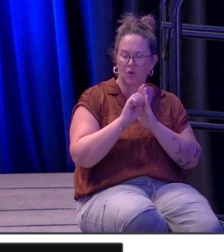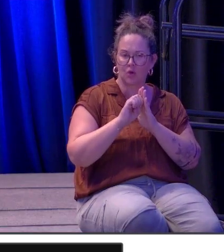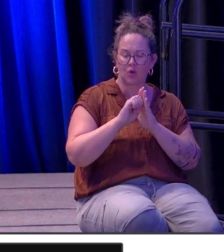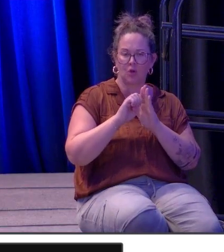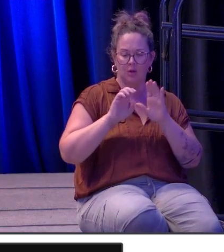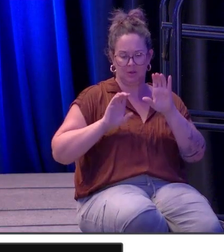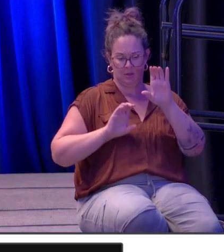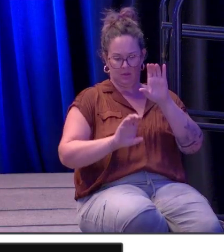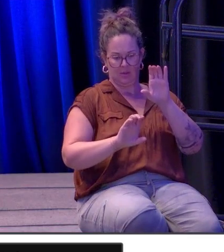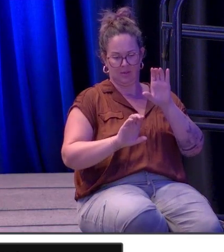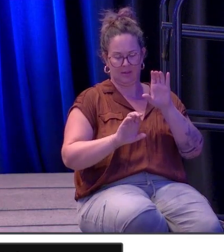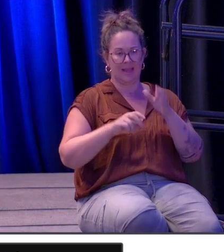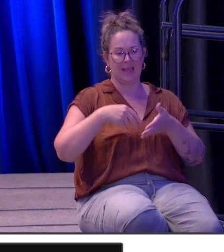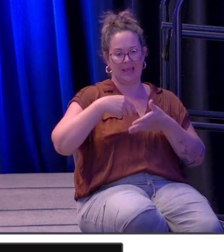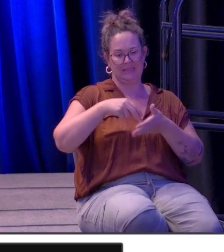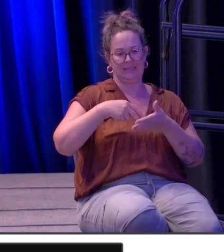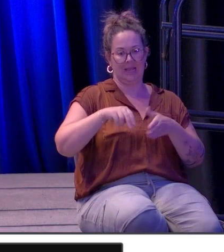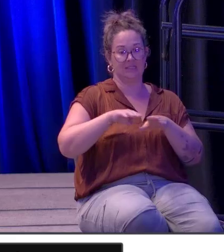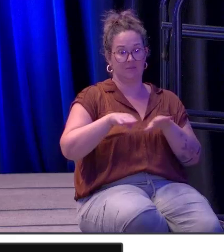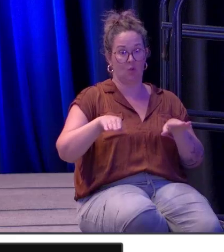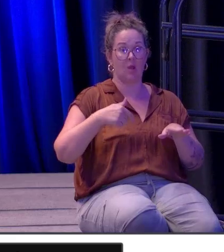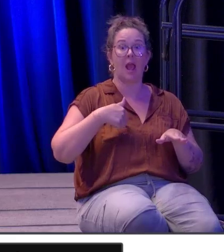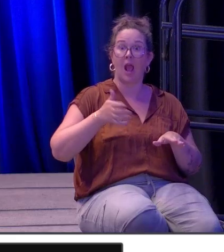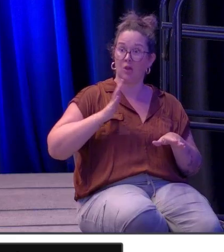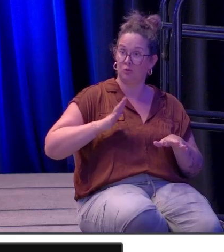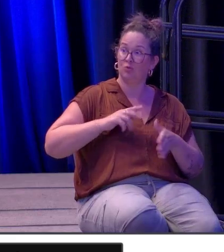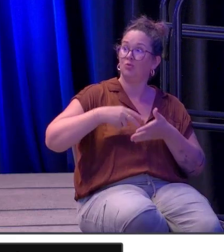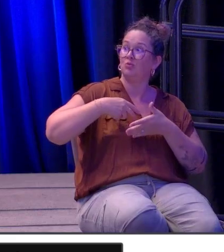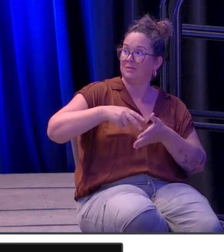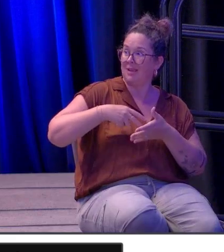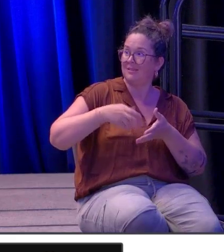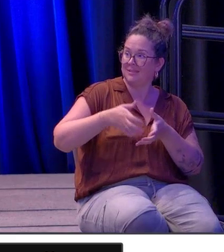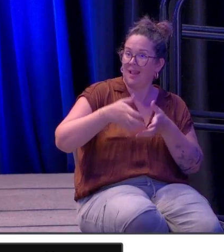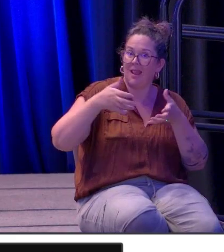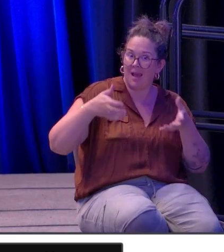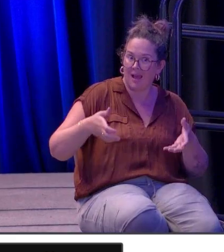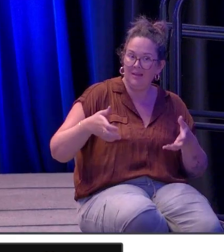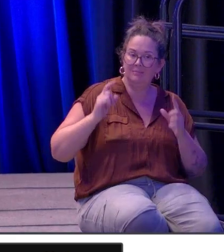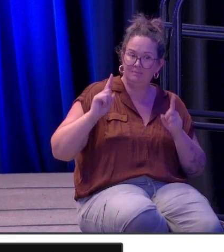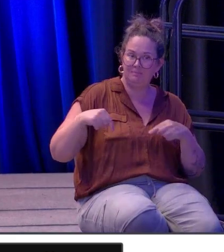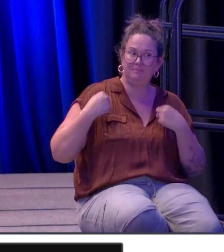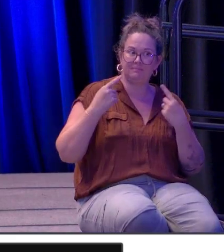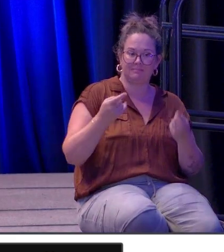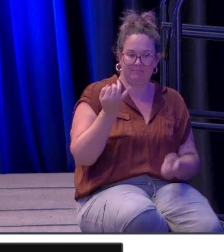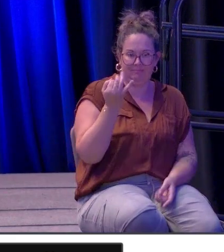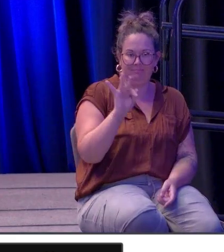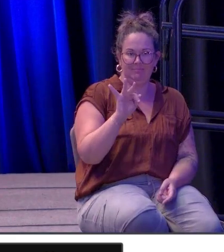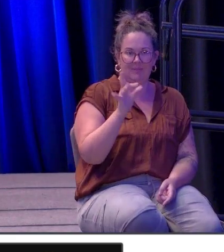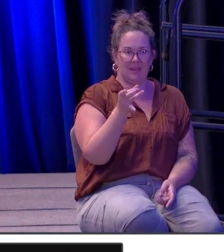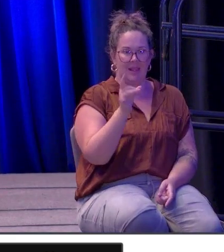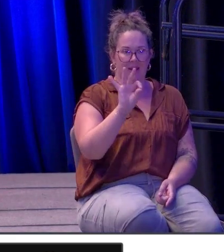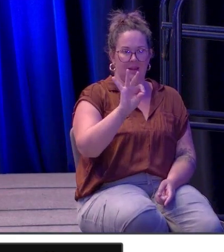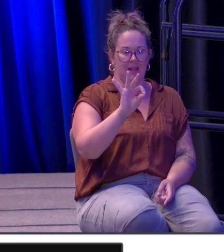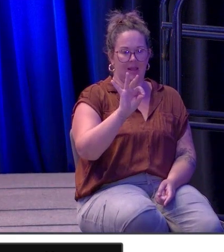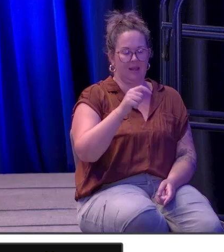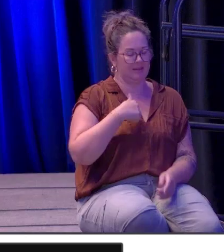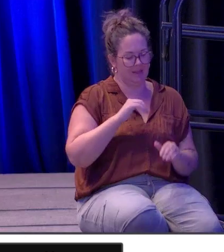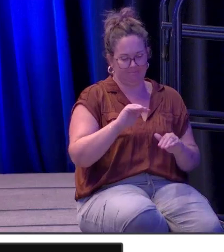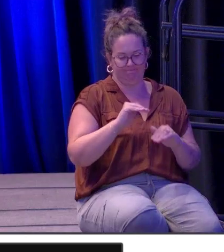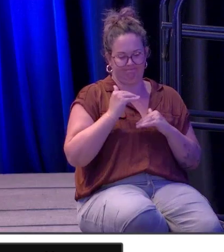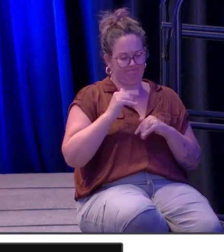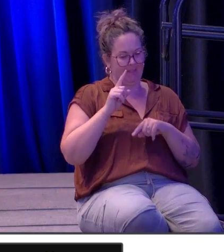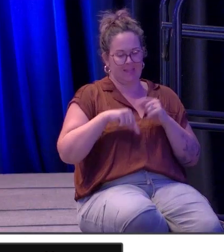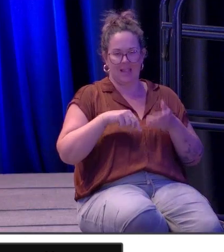to dance and party a lot in my childhood and young adult life, but since 1989, I can't dance that